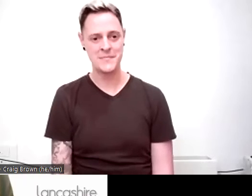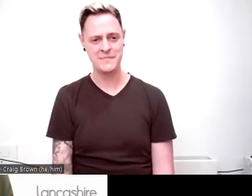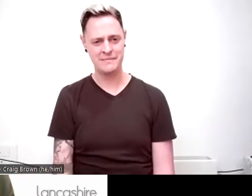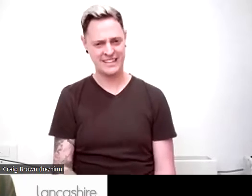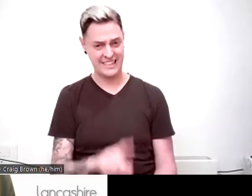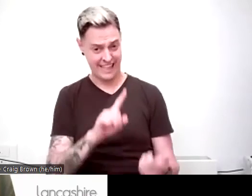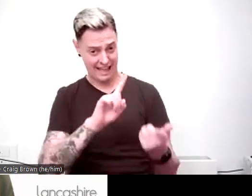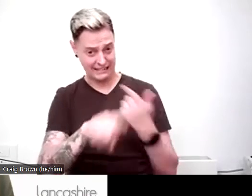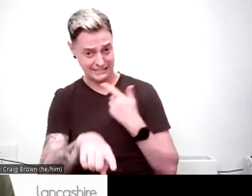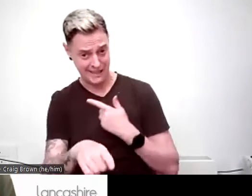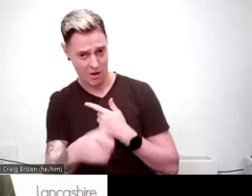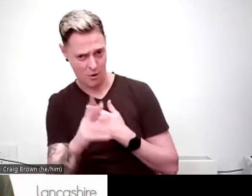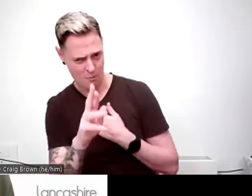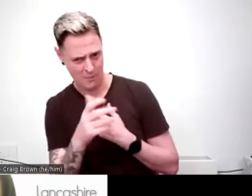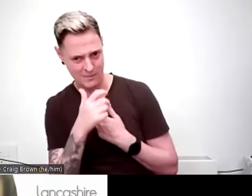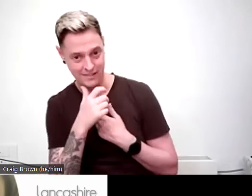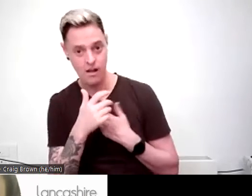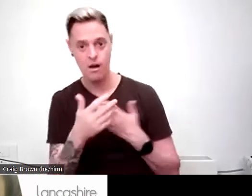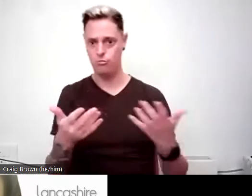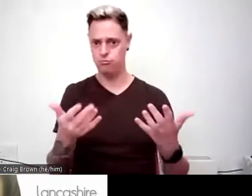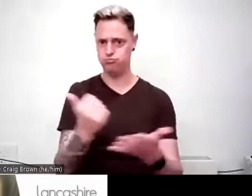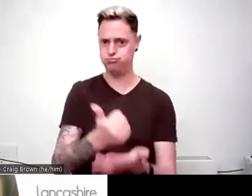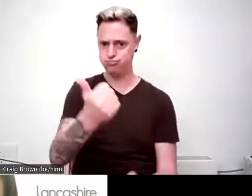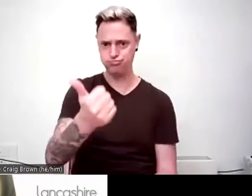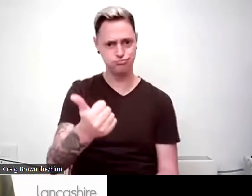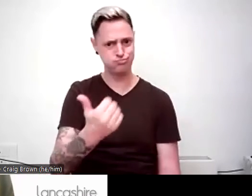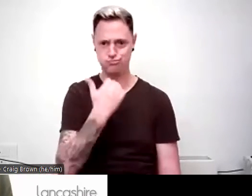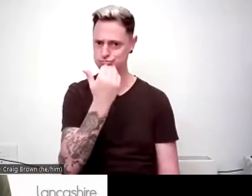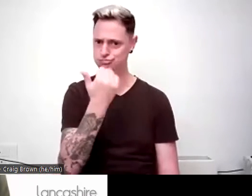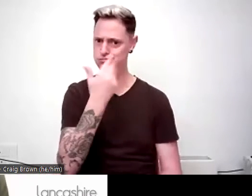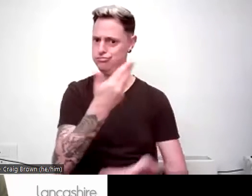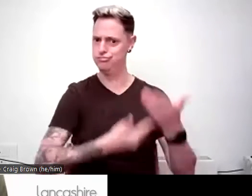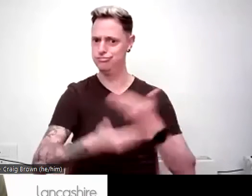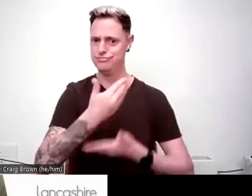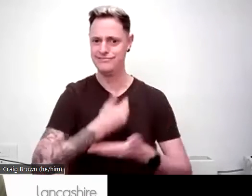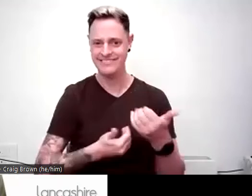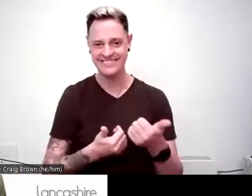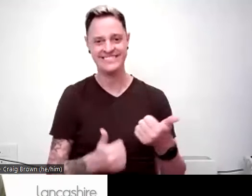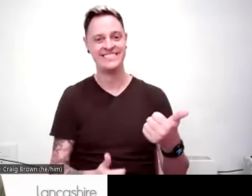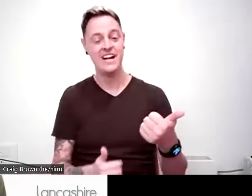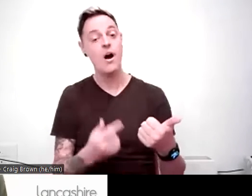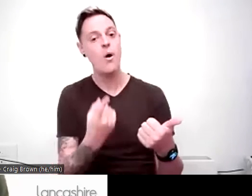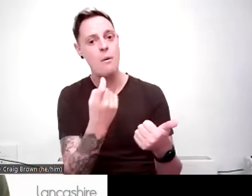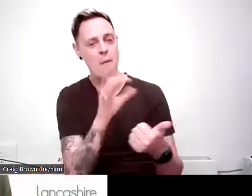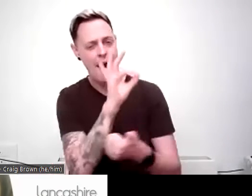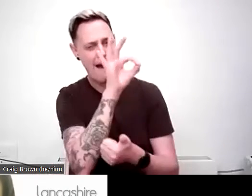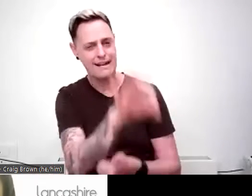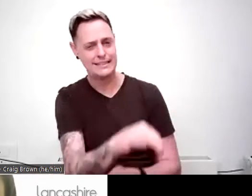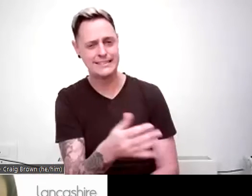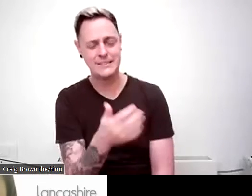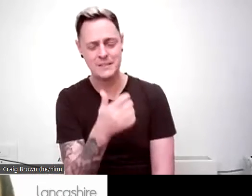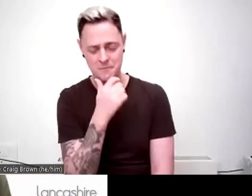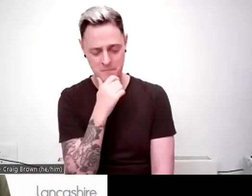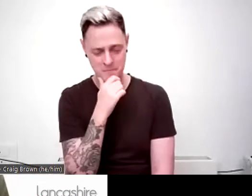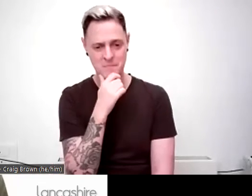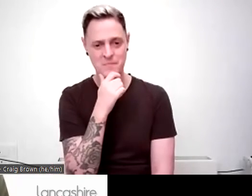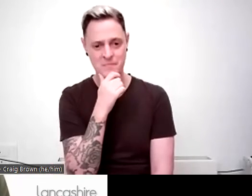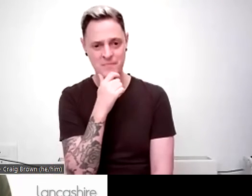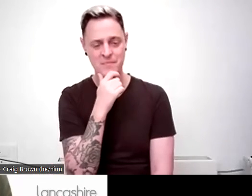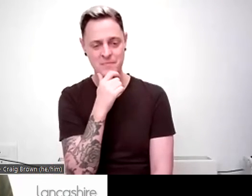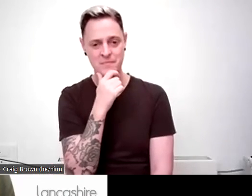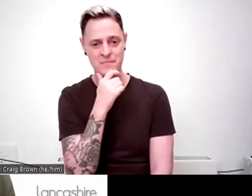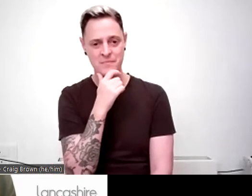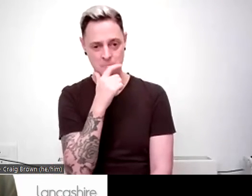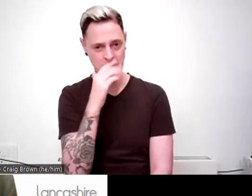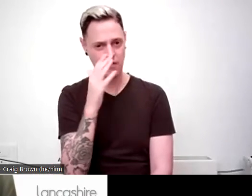the question. Oh, it more than answers it. Something that I just want to ask you, actually, based on some of the things that you've said